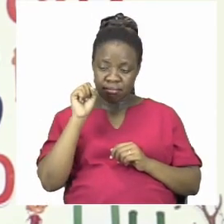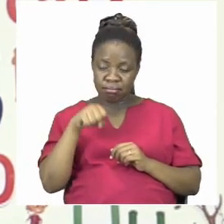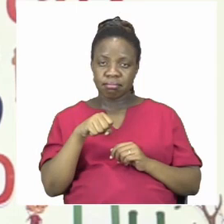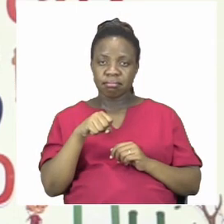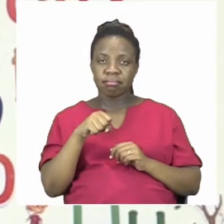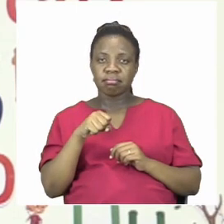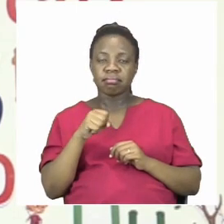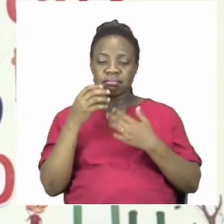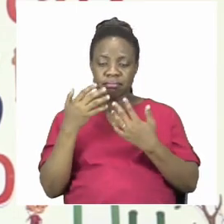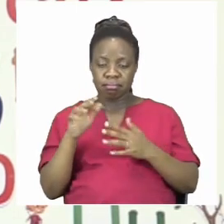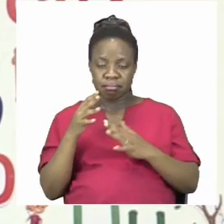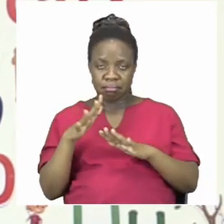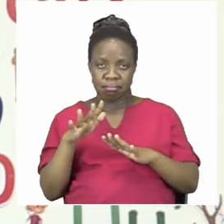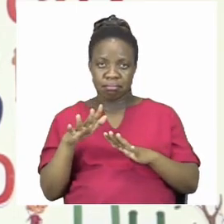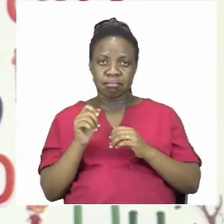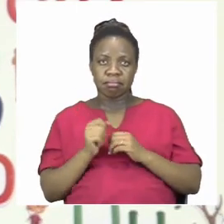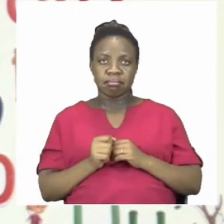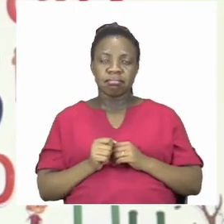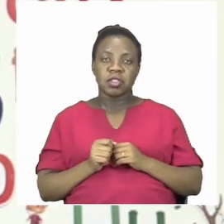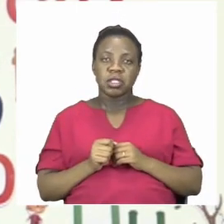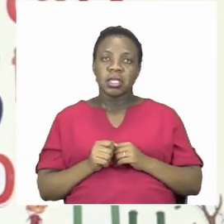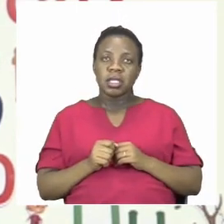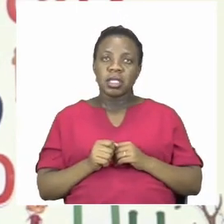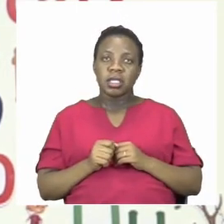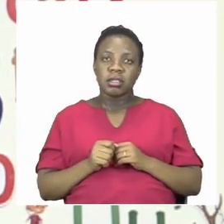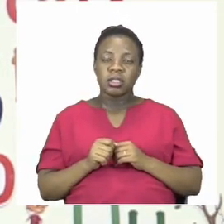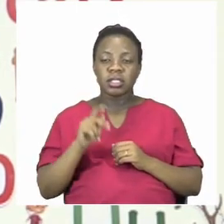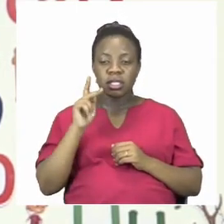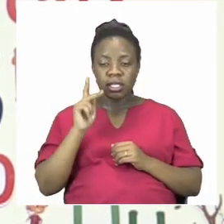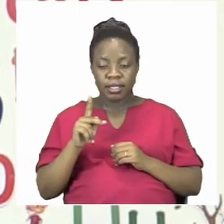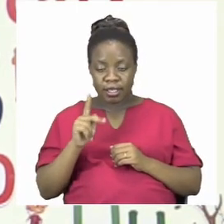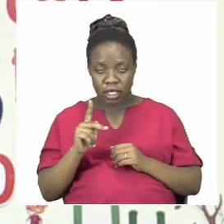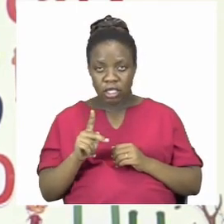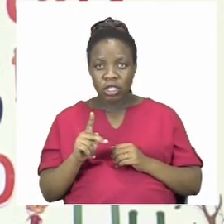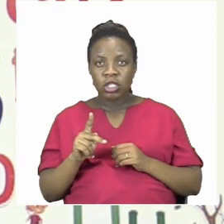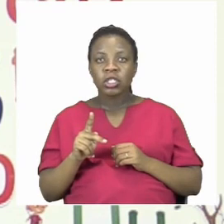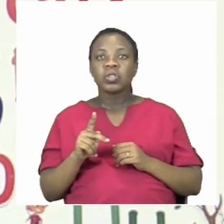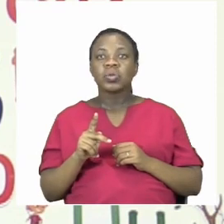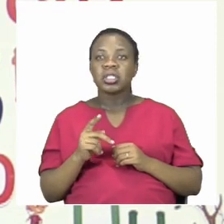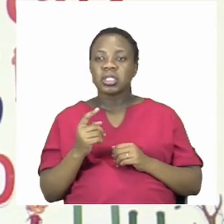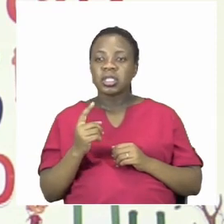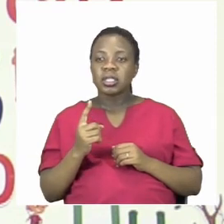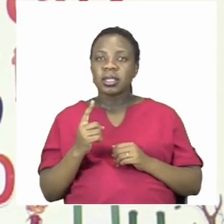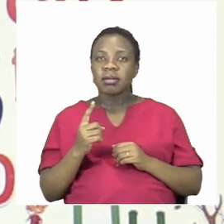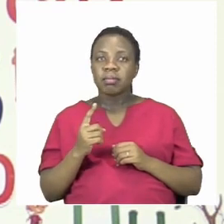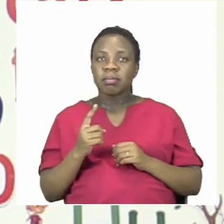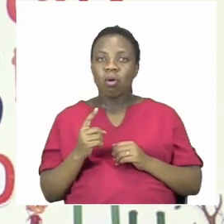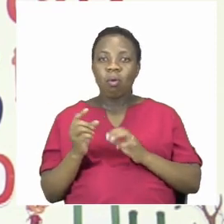and then you must find these weather conditions, and then you color in how many days those weather conditions